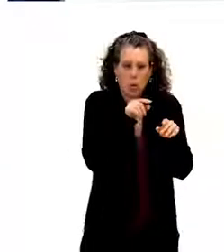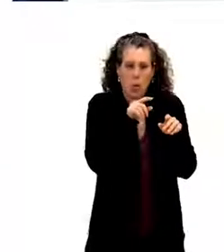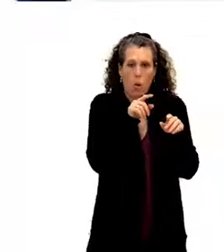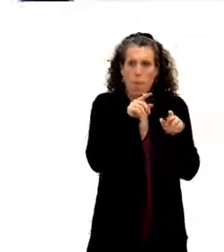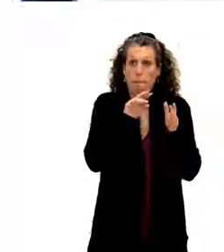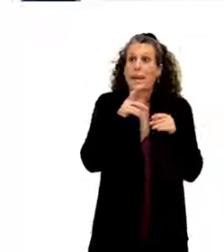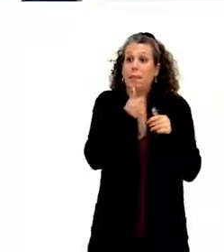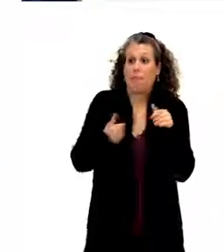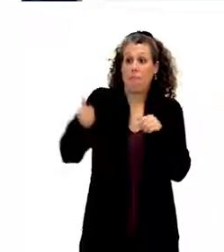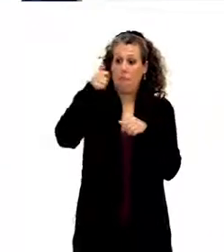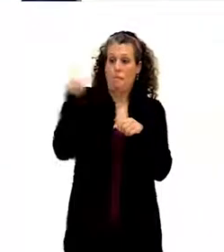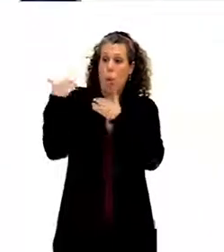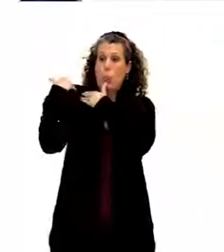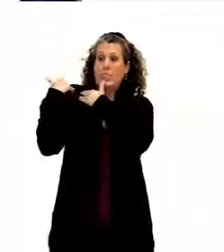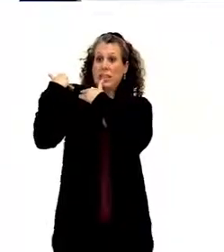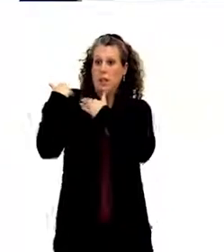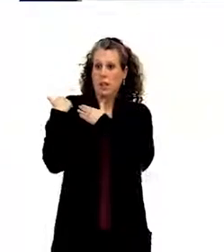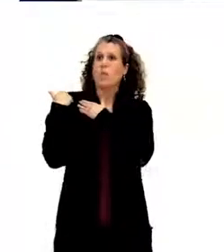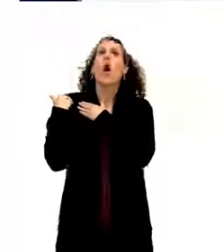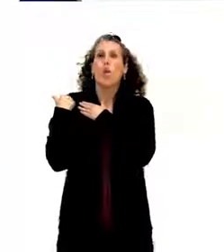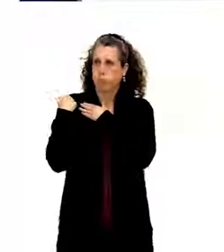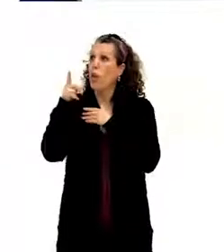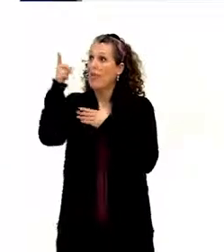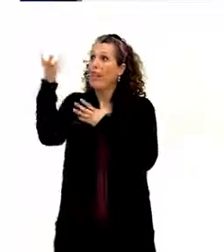to provide the service or the works